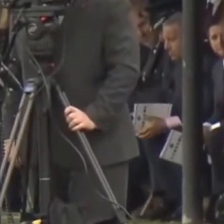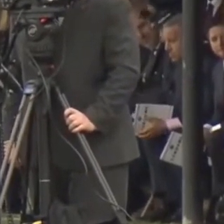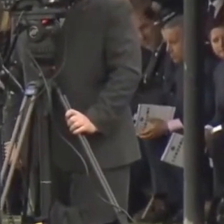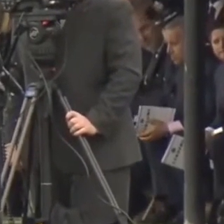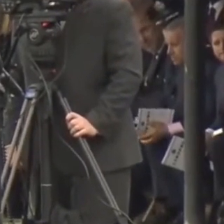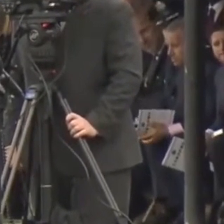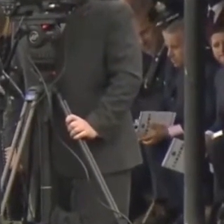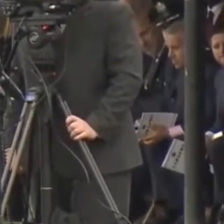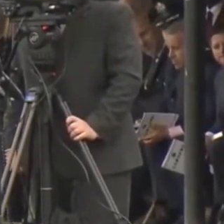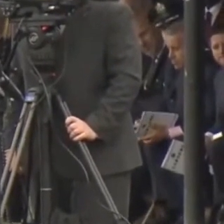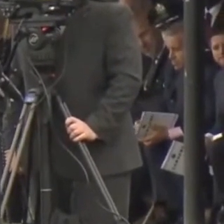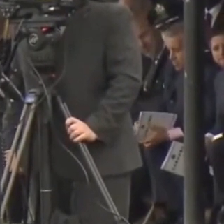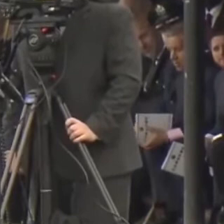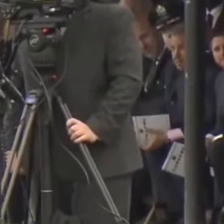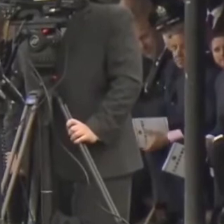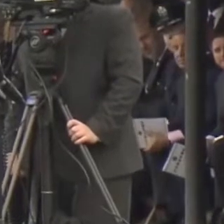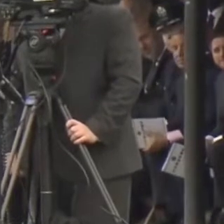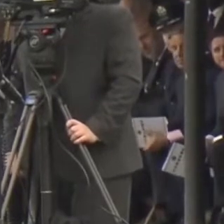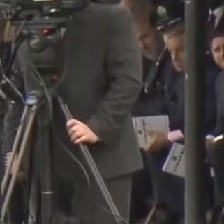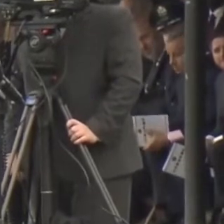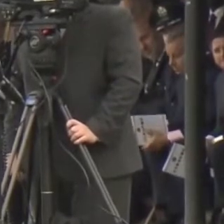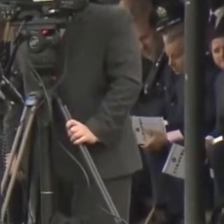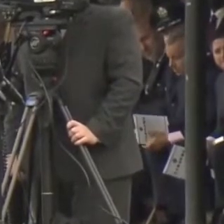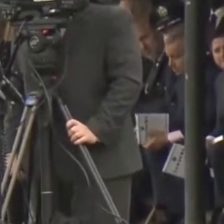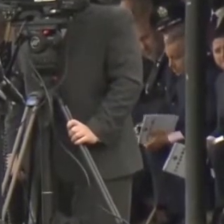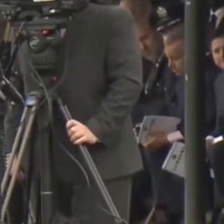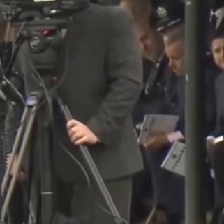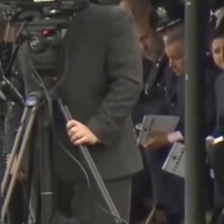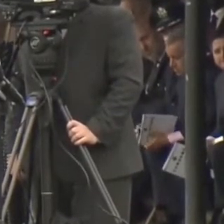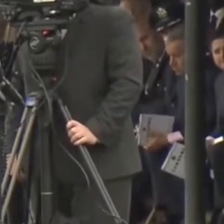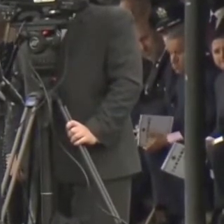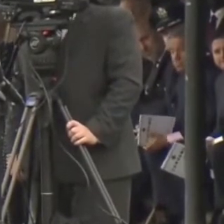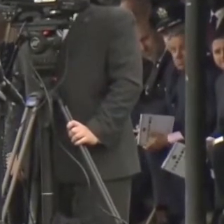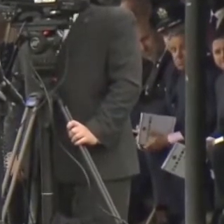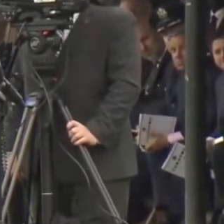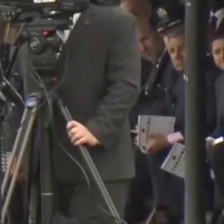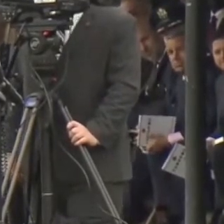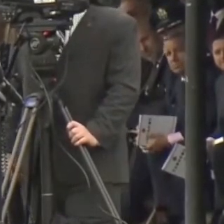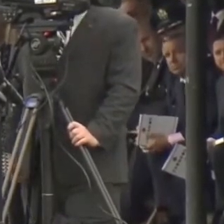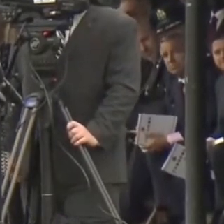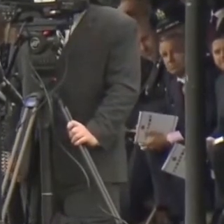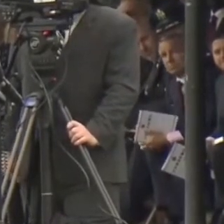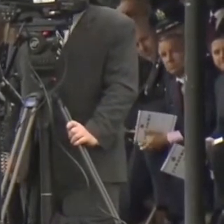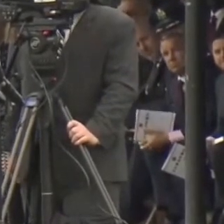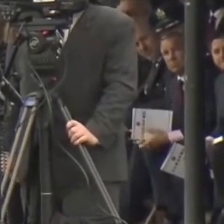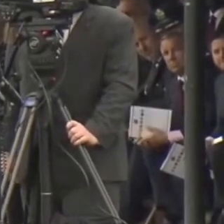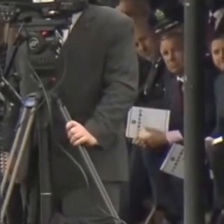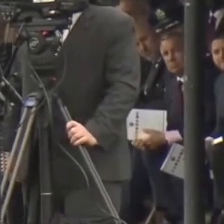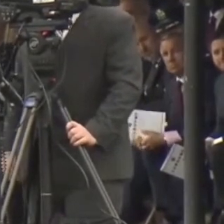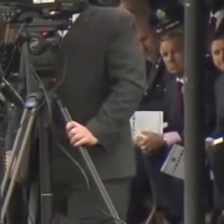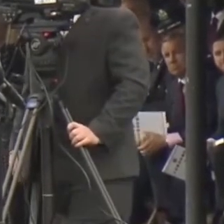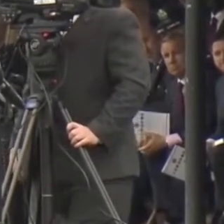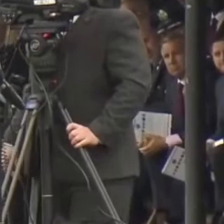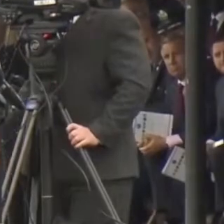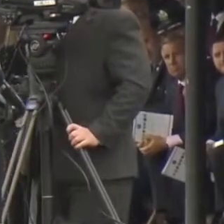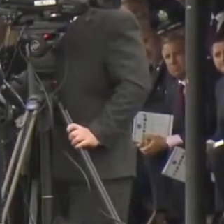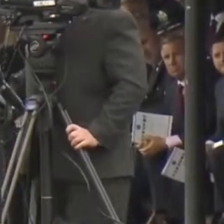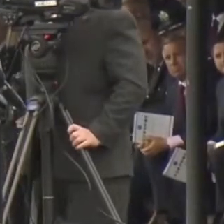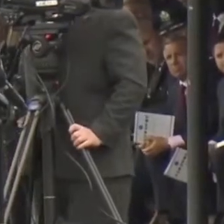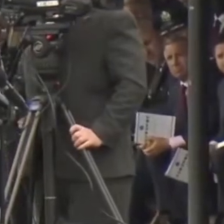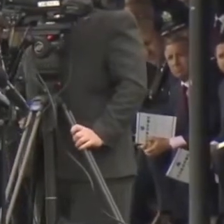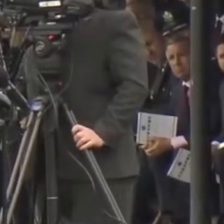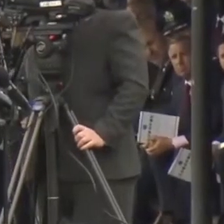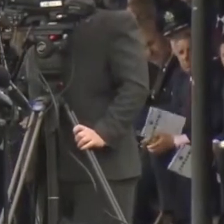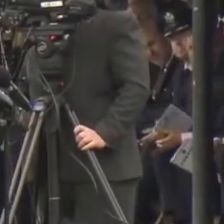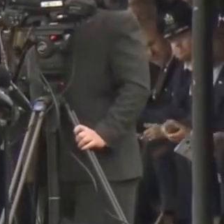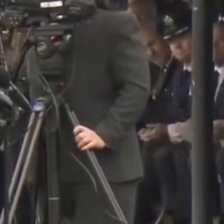the duties discharge the duties of the office upon which I am about to enter. of the office upon which I'm about to enter. So help me God. So help me God.